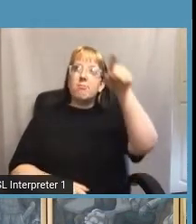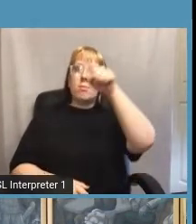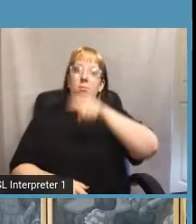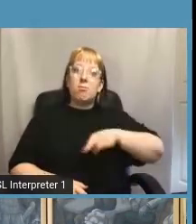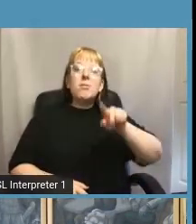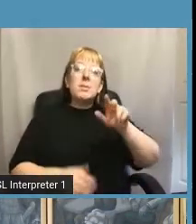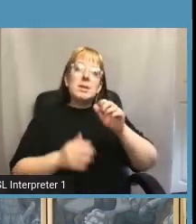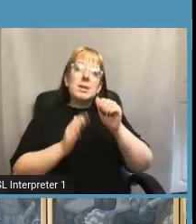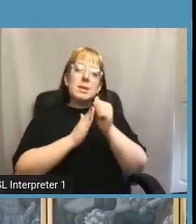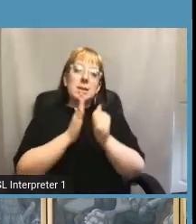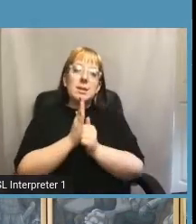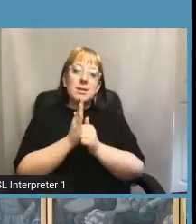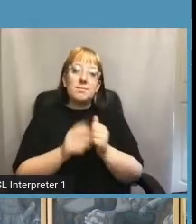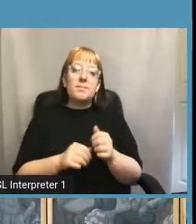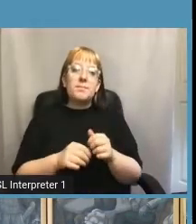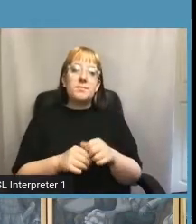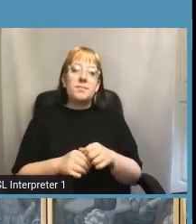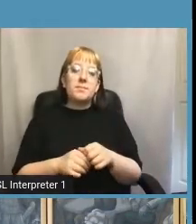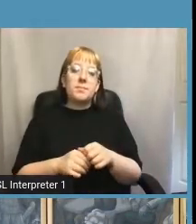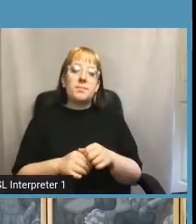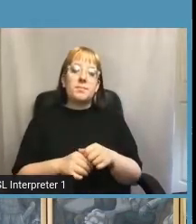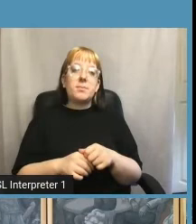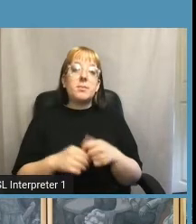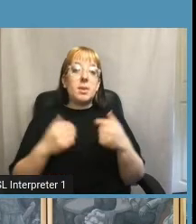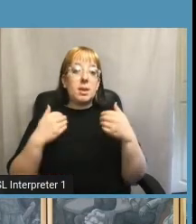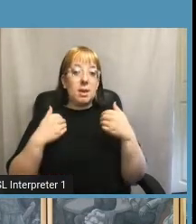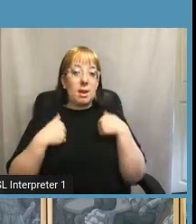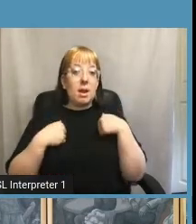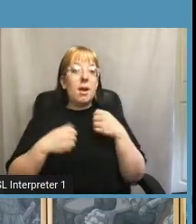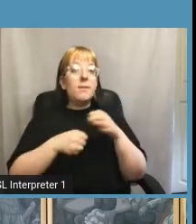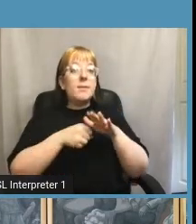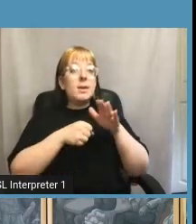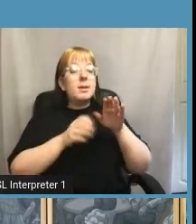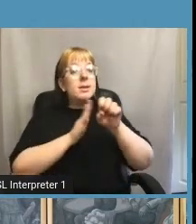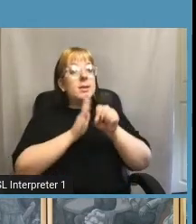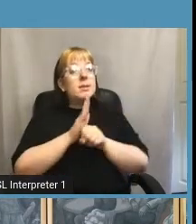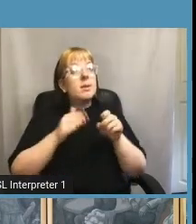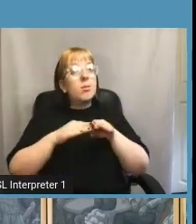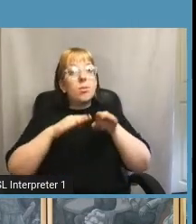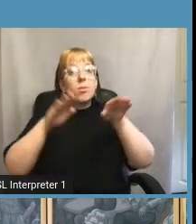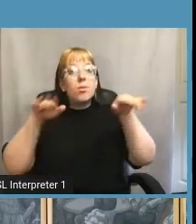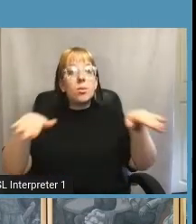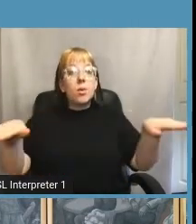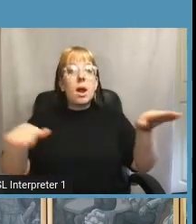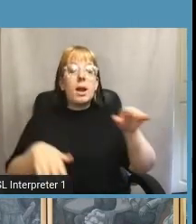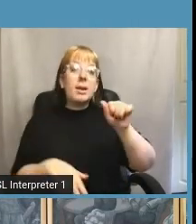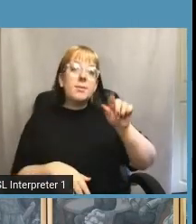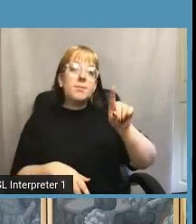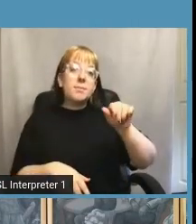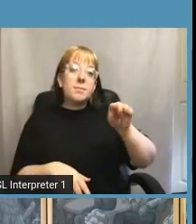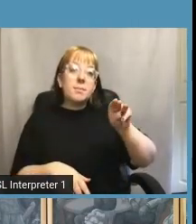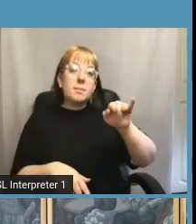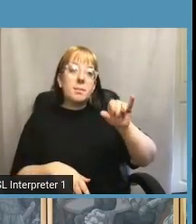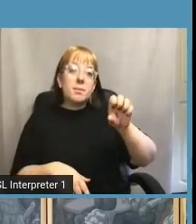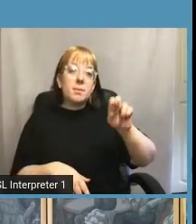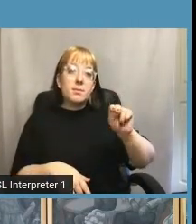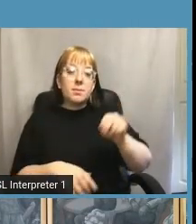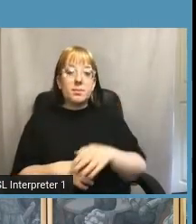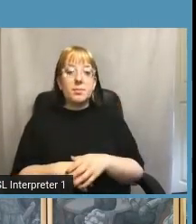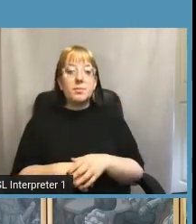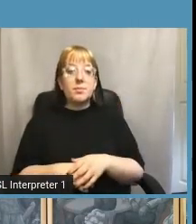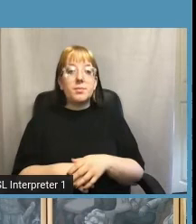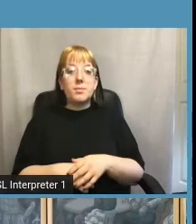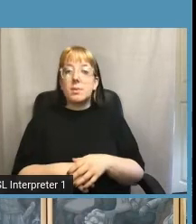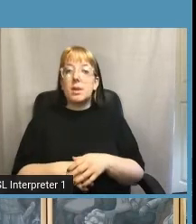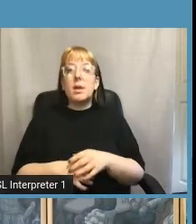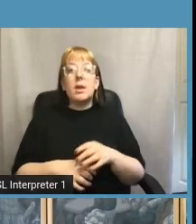we have a statewide mission. So we have a physical location in the center of the state, but our mission is across the entire state, across